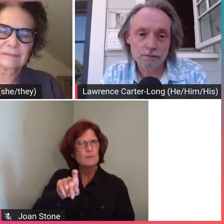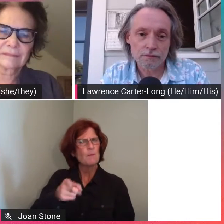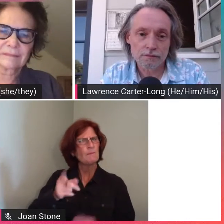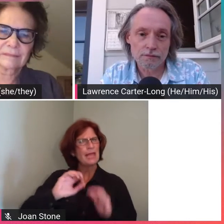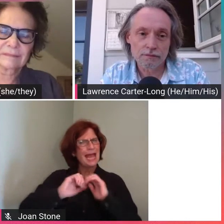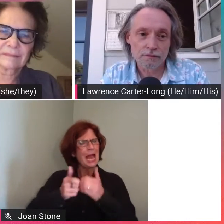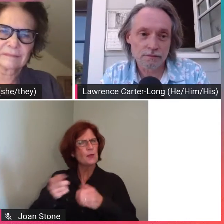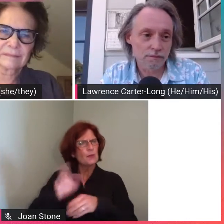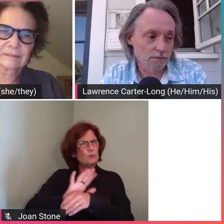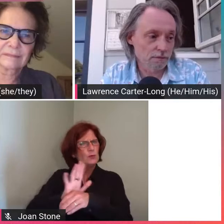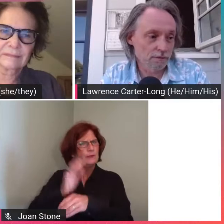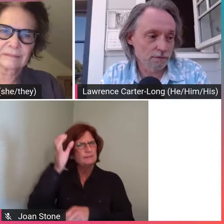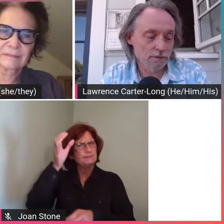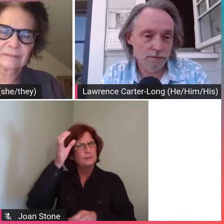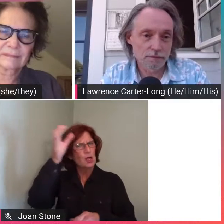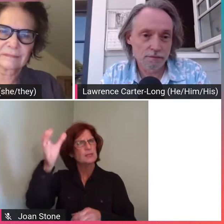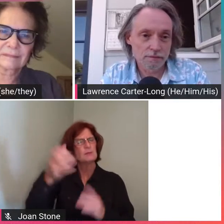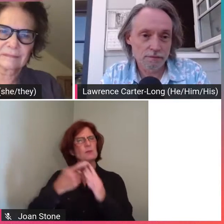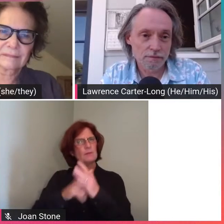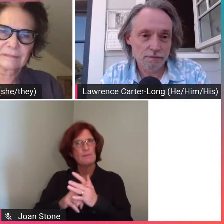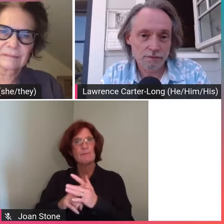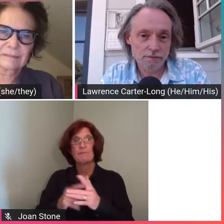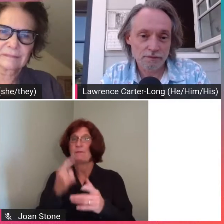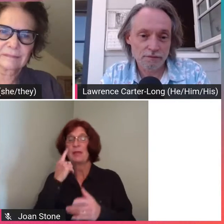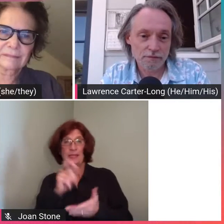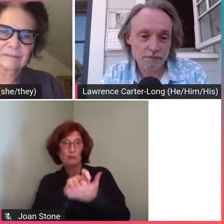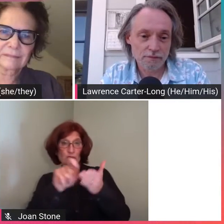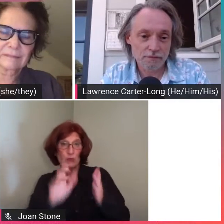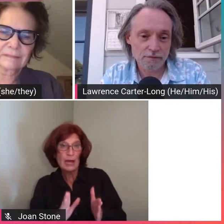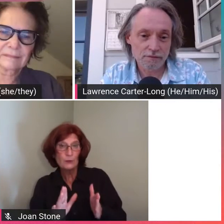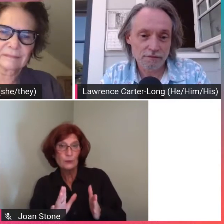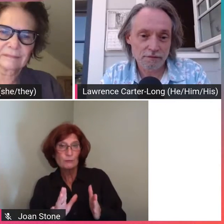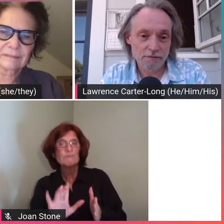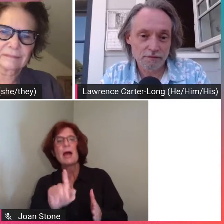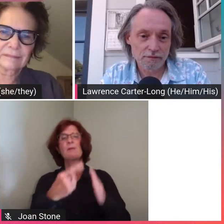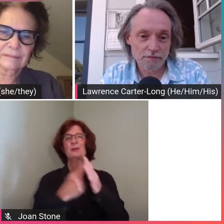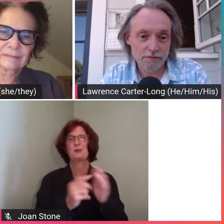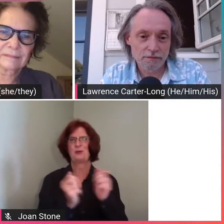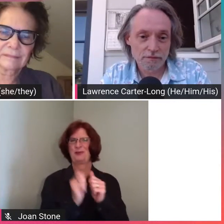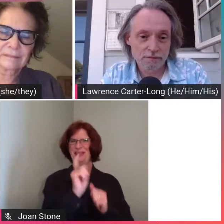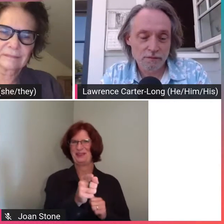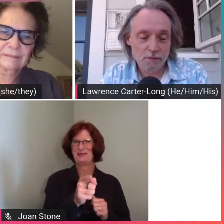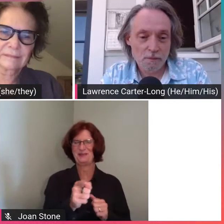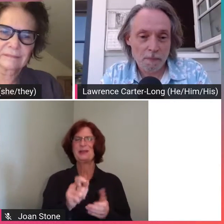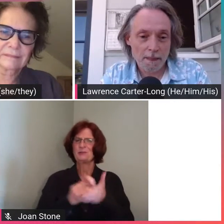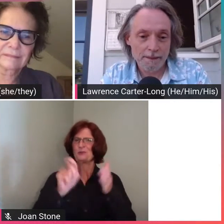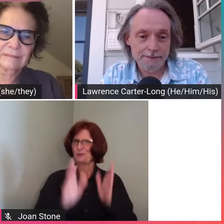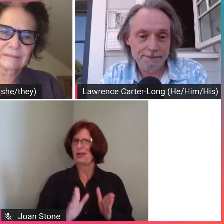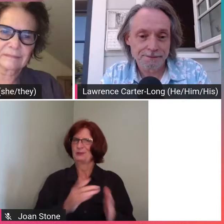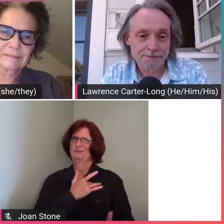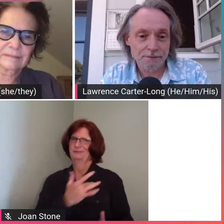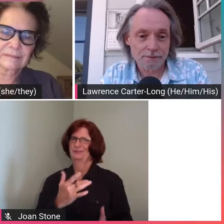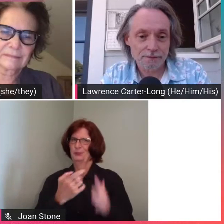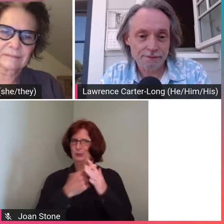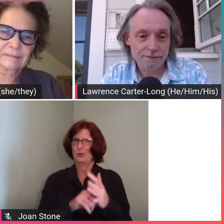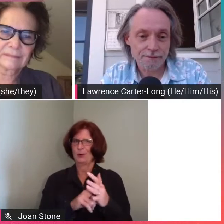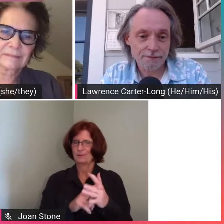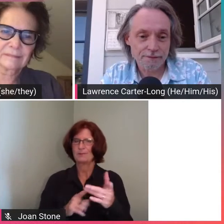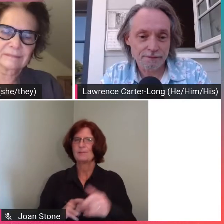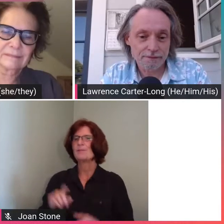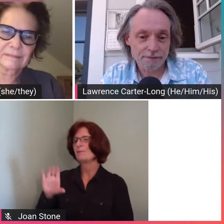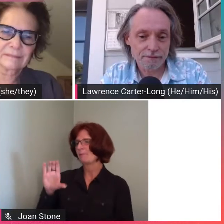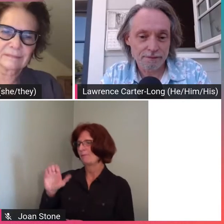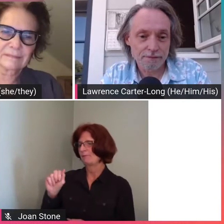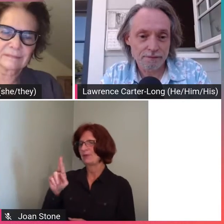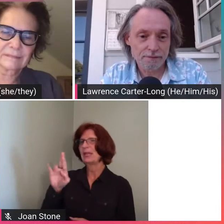And I feel like a lot of things start with the writer. So Carrie, I'm going to start with you and ask you how this film came about.